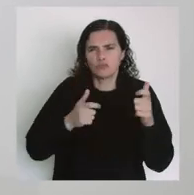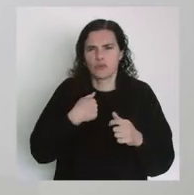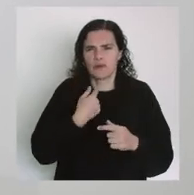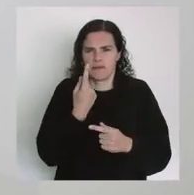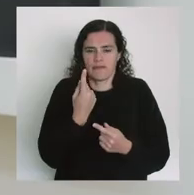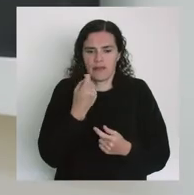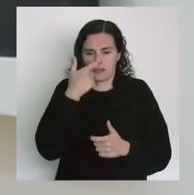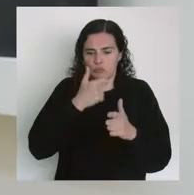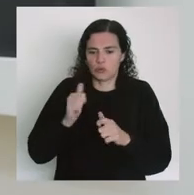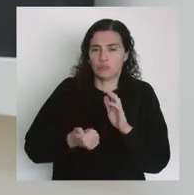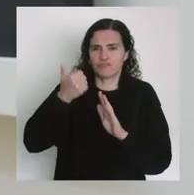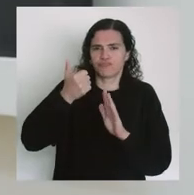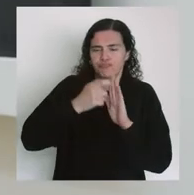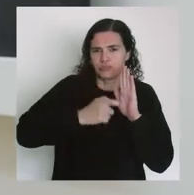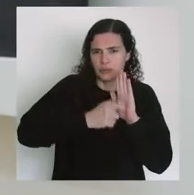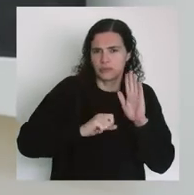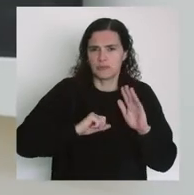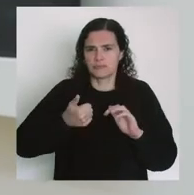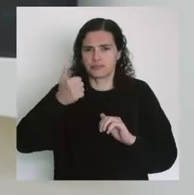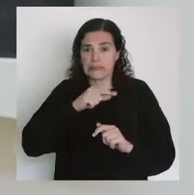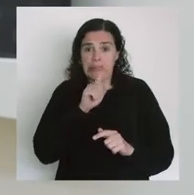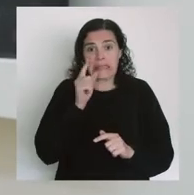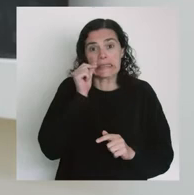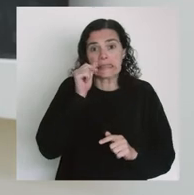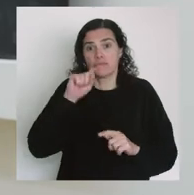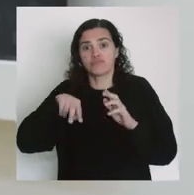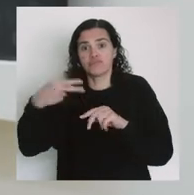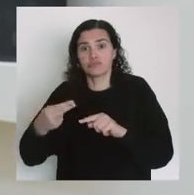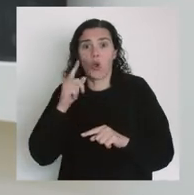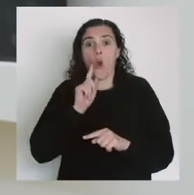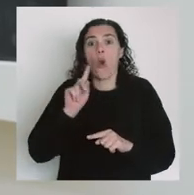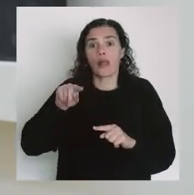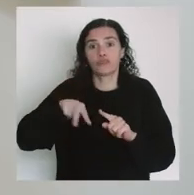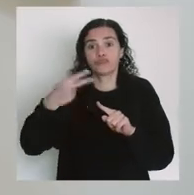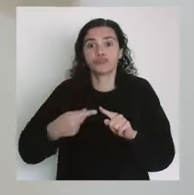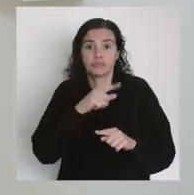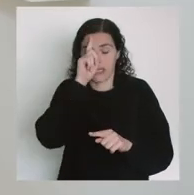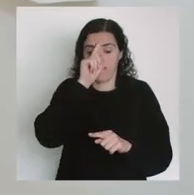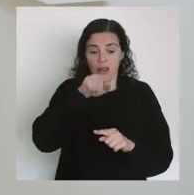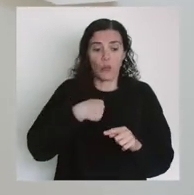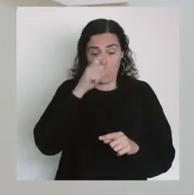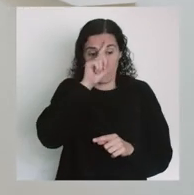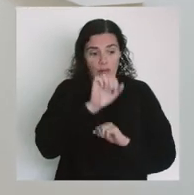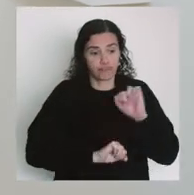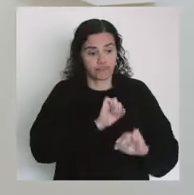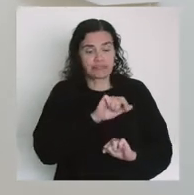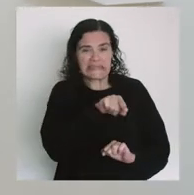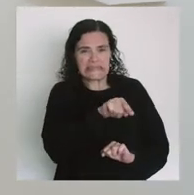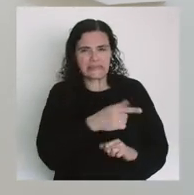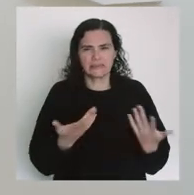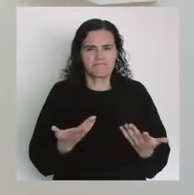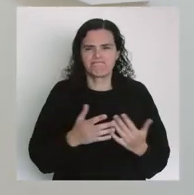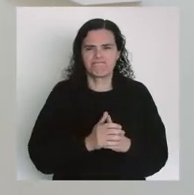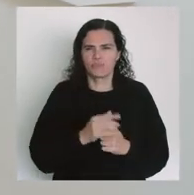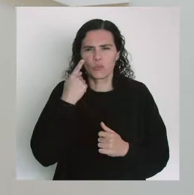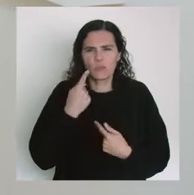the protagonist, he fell, or she fell of the horse. The horse itself